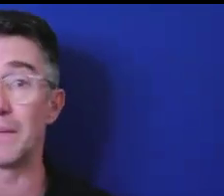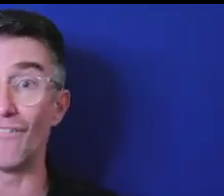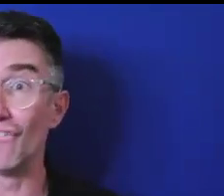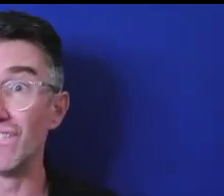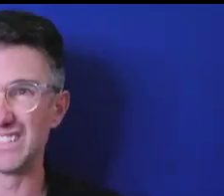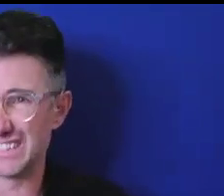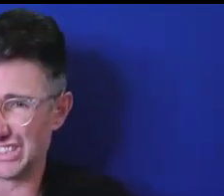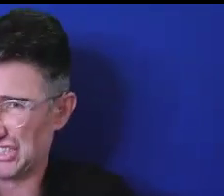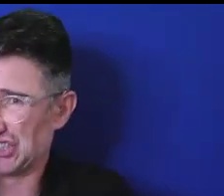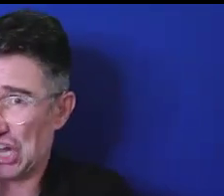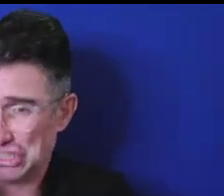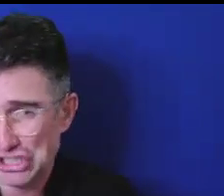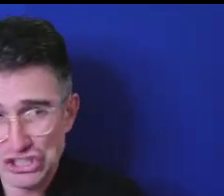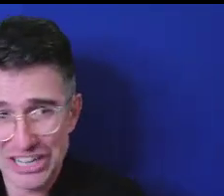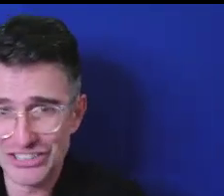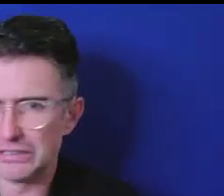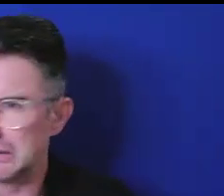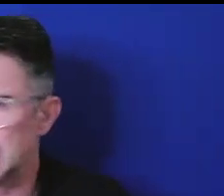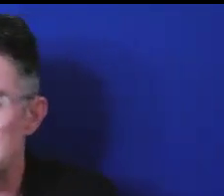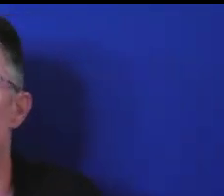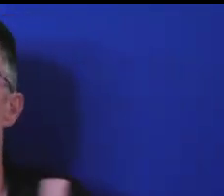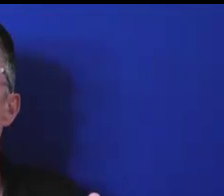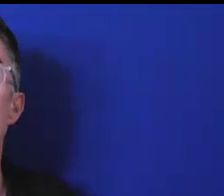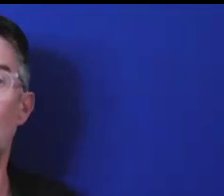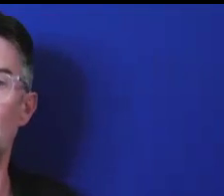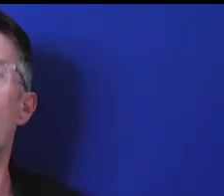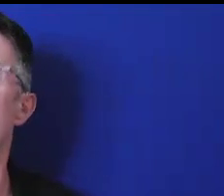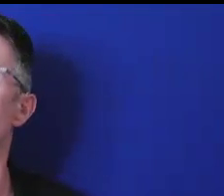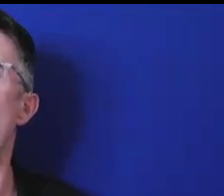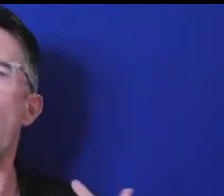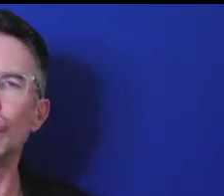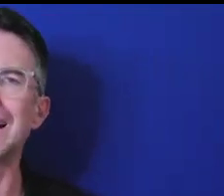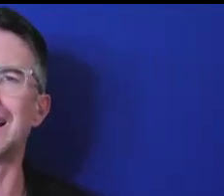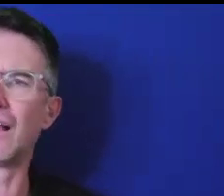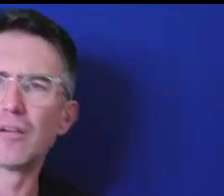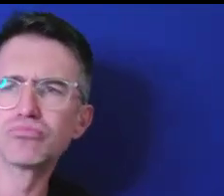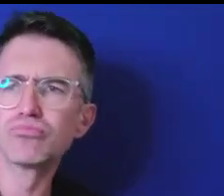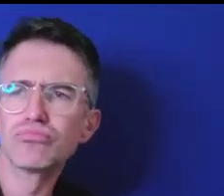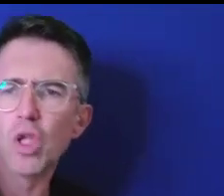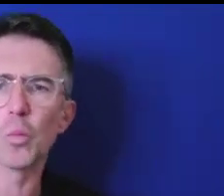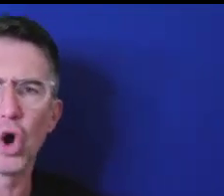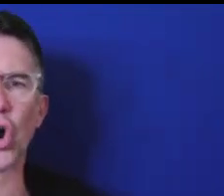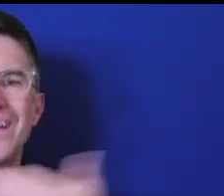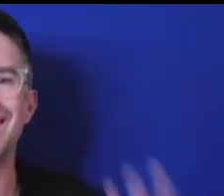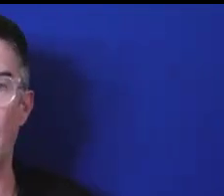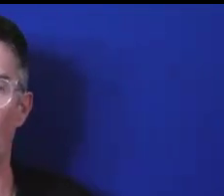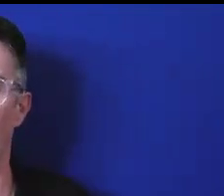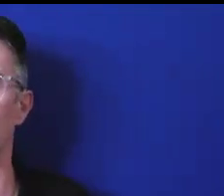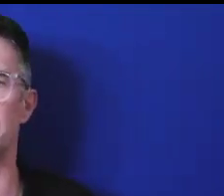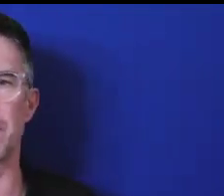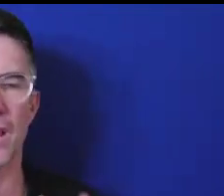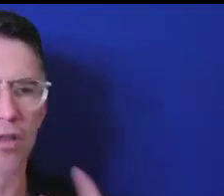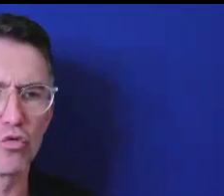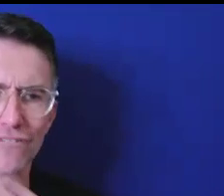in terms of fraud. And we see that in the work with different countries, how the trust, both